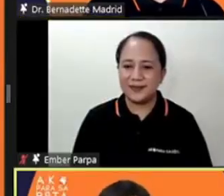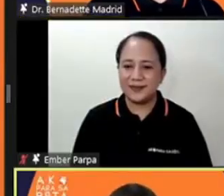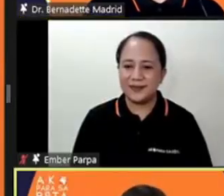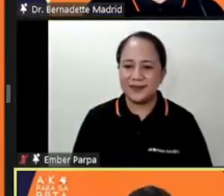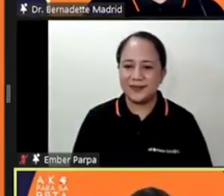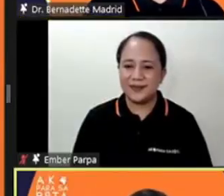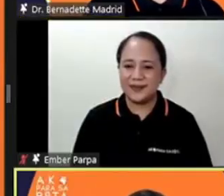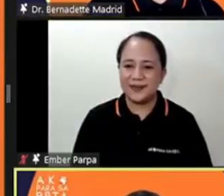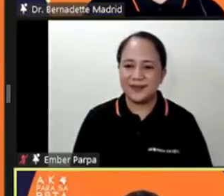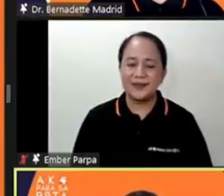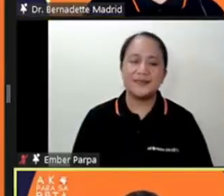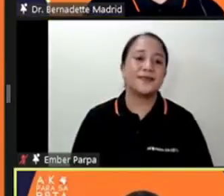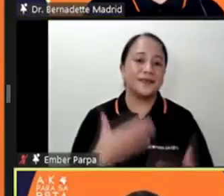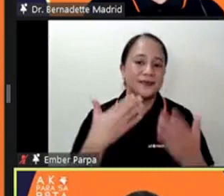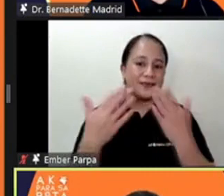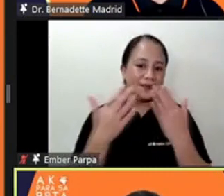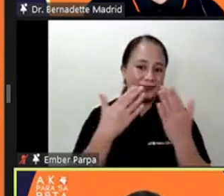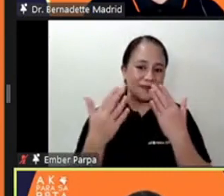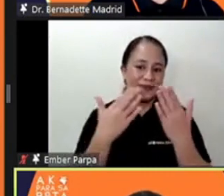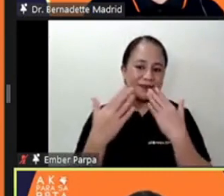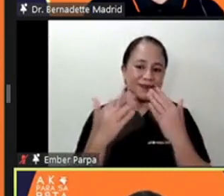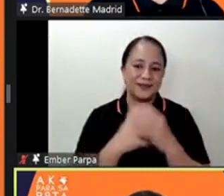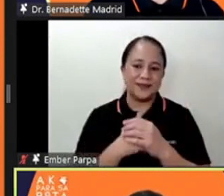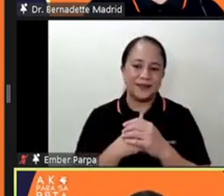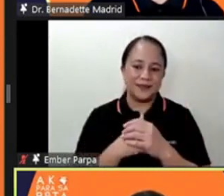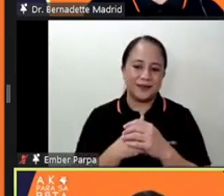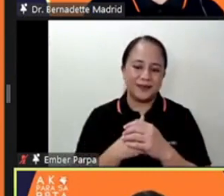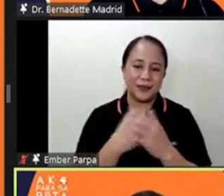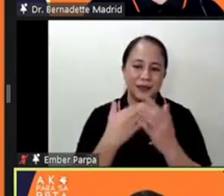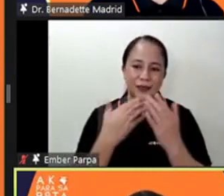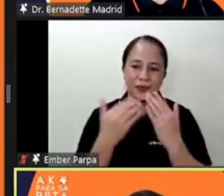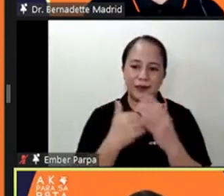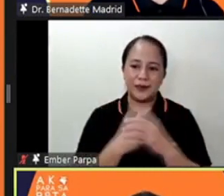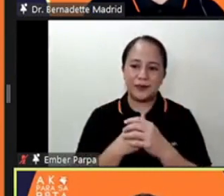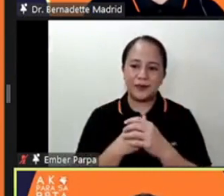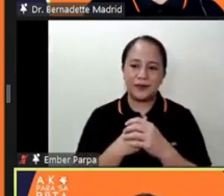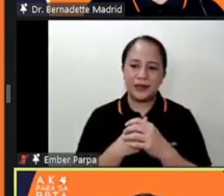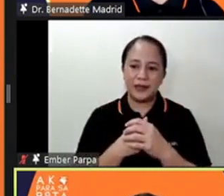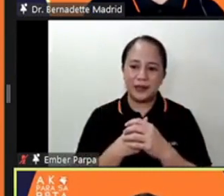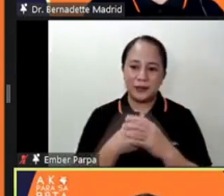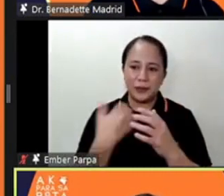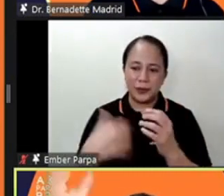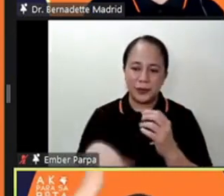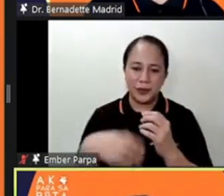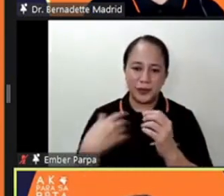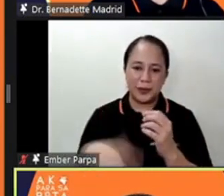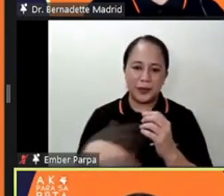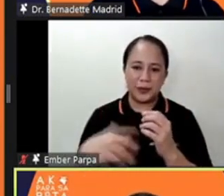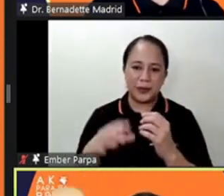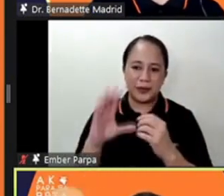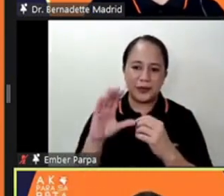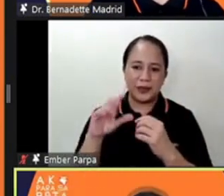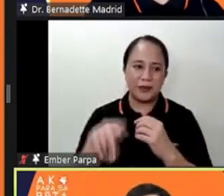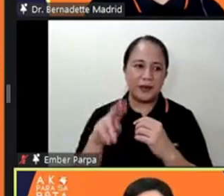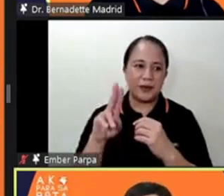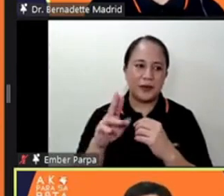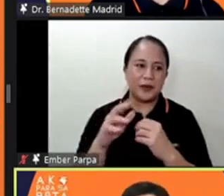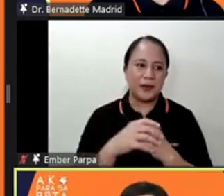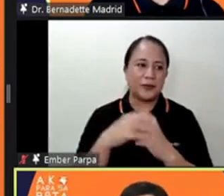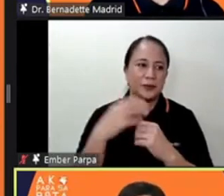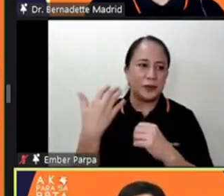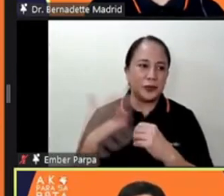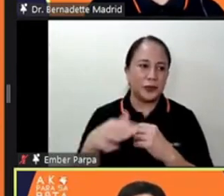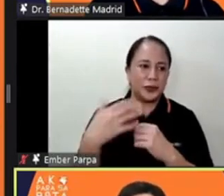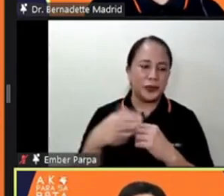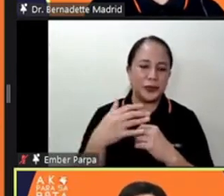Maraming salamat, Doc Bernie. Thank you. Ang galing-galing naman ng CPU. Grabe,